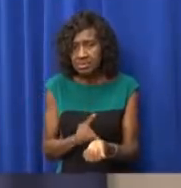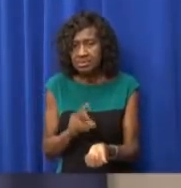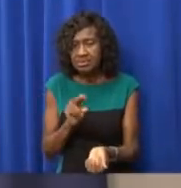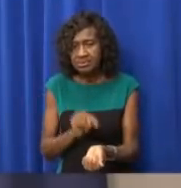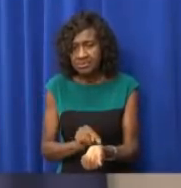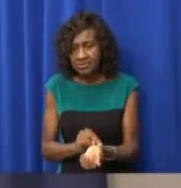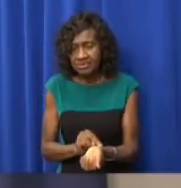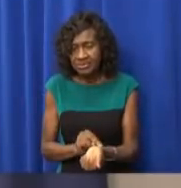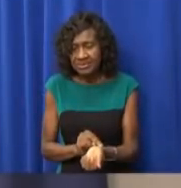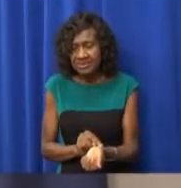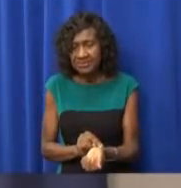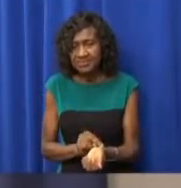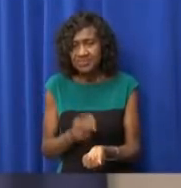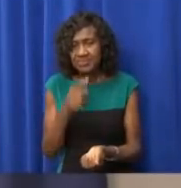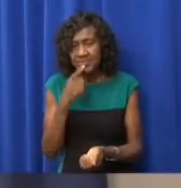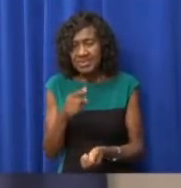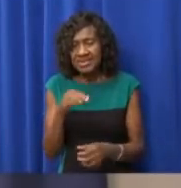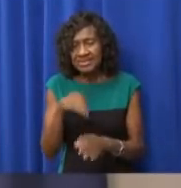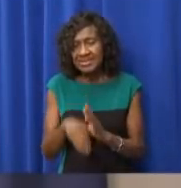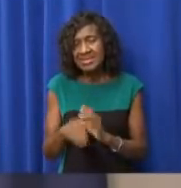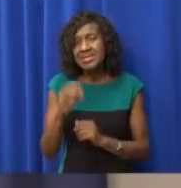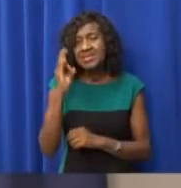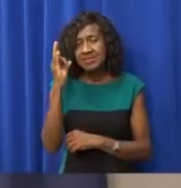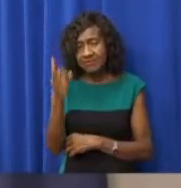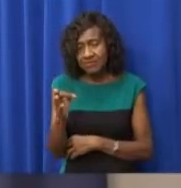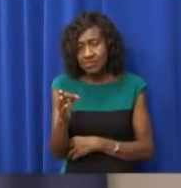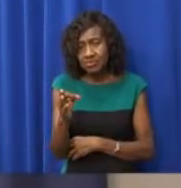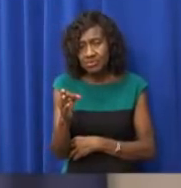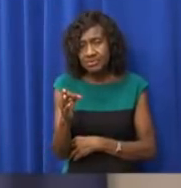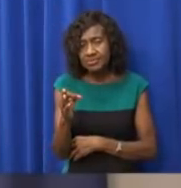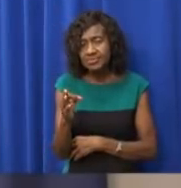had in a very near future